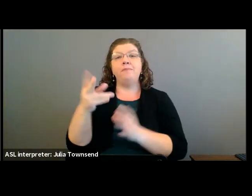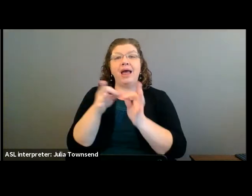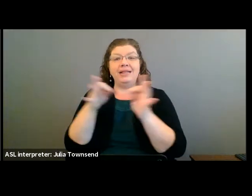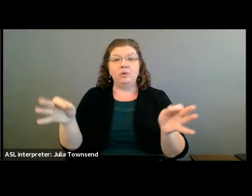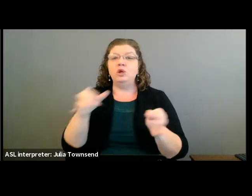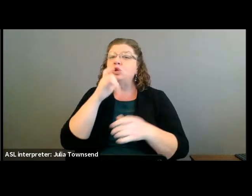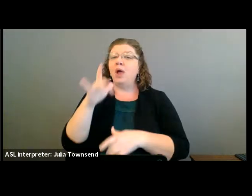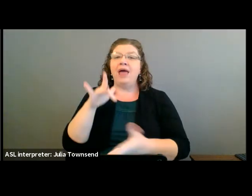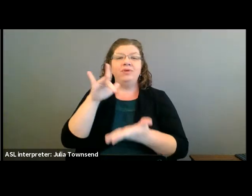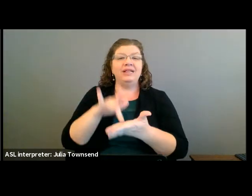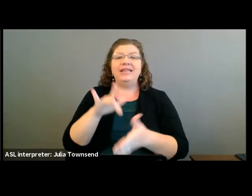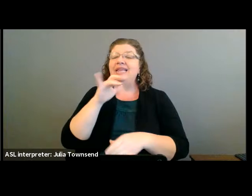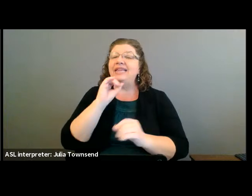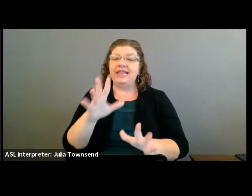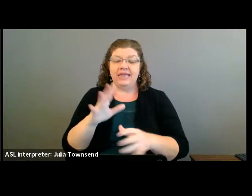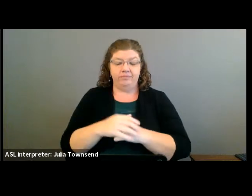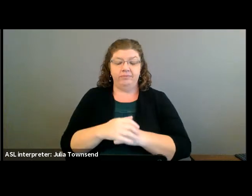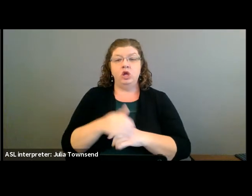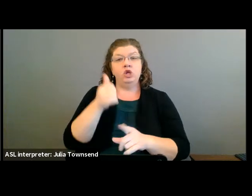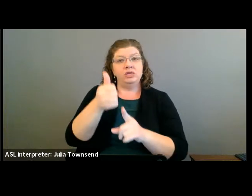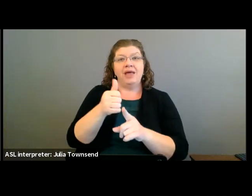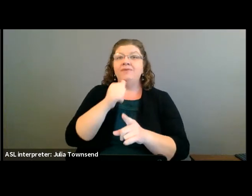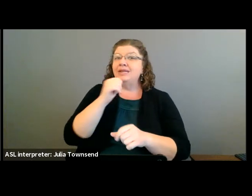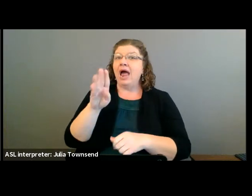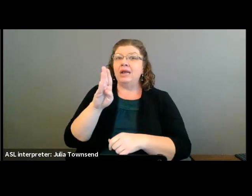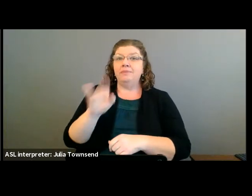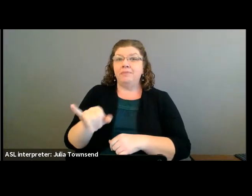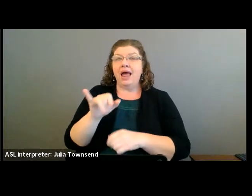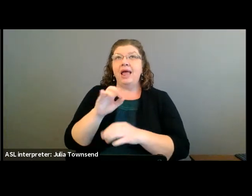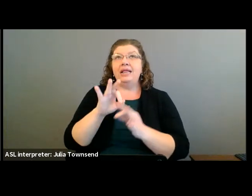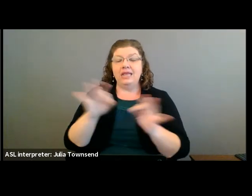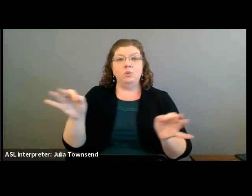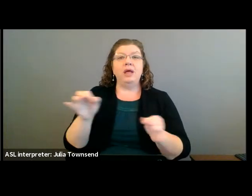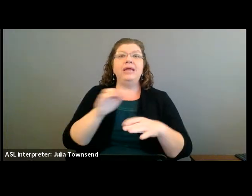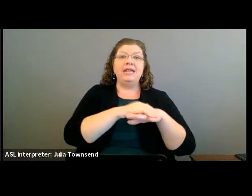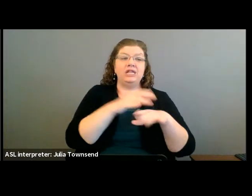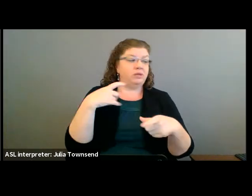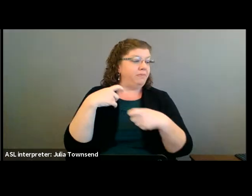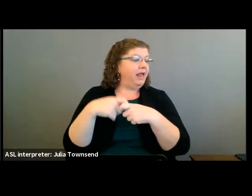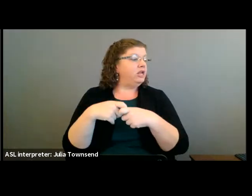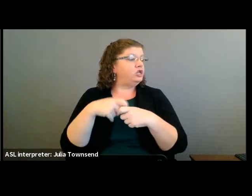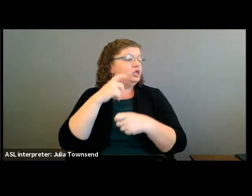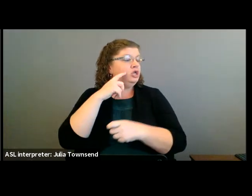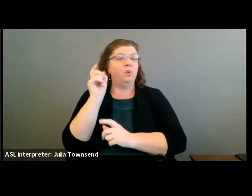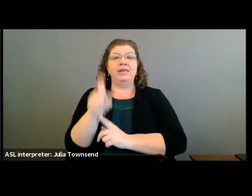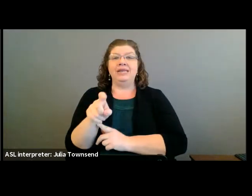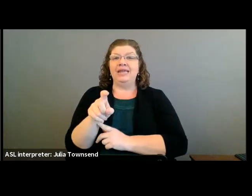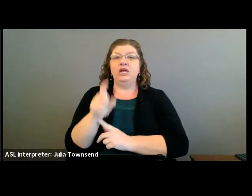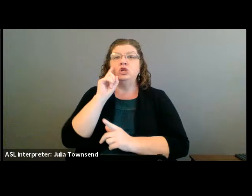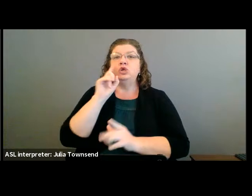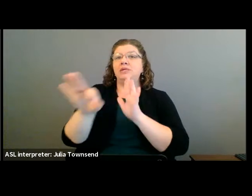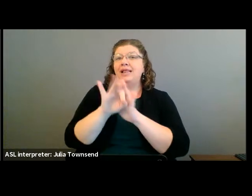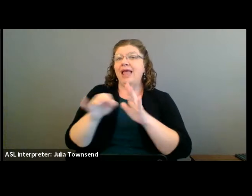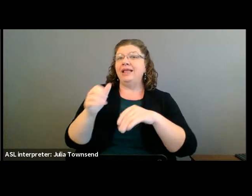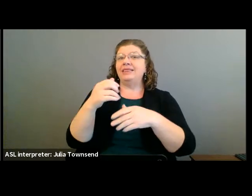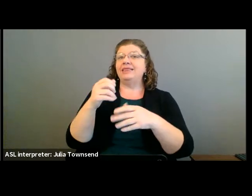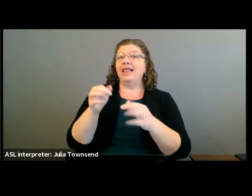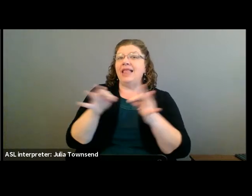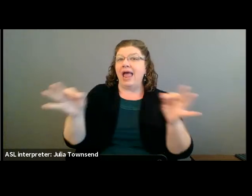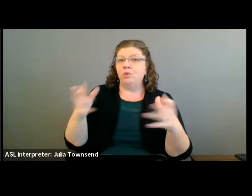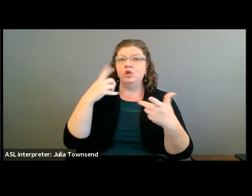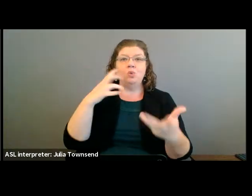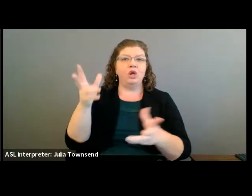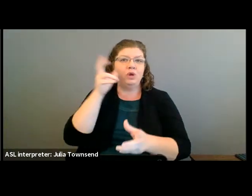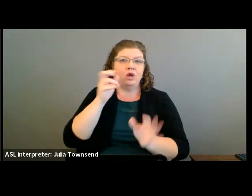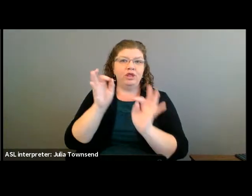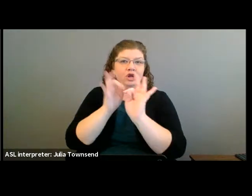click anything. If you are not bilingual in English and Spanish, you will have to select your language in order to hear the interpretation. If